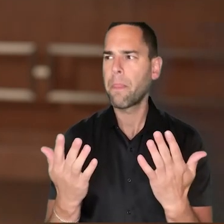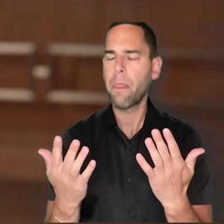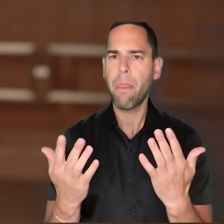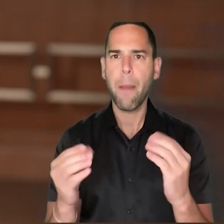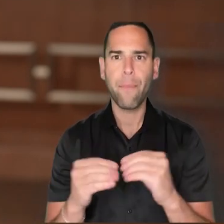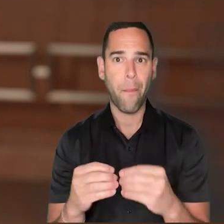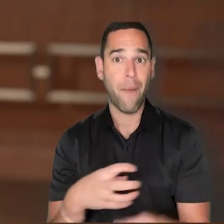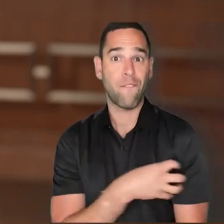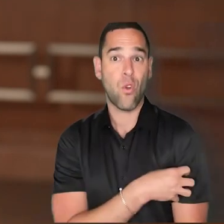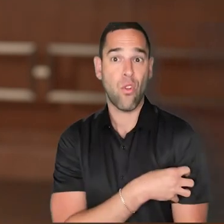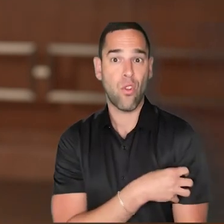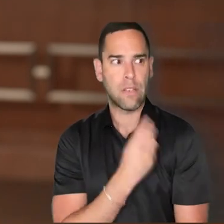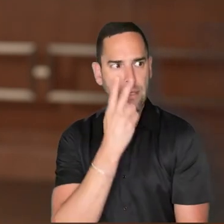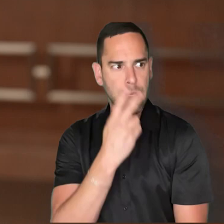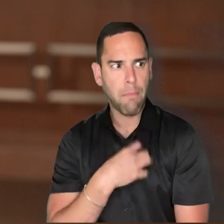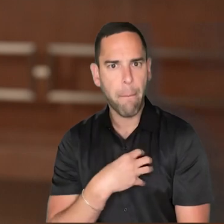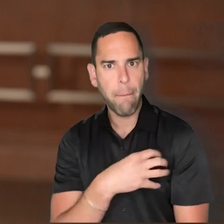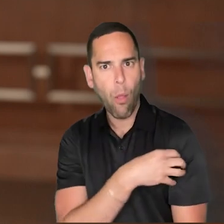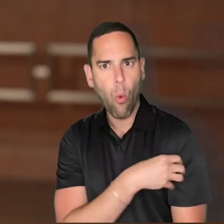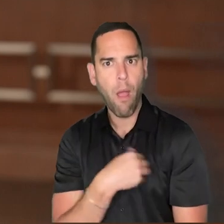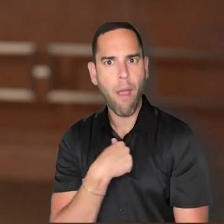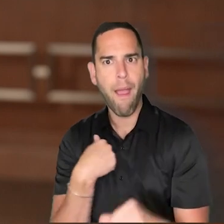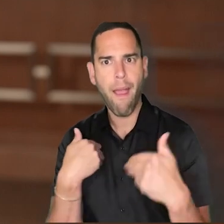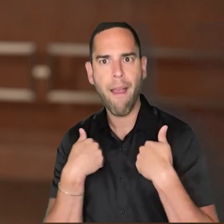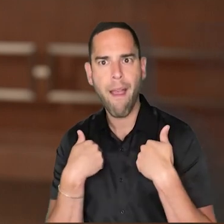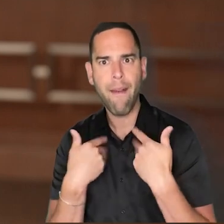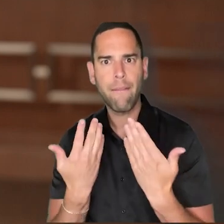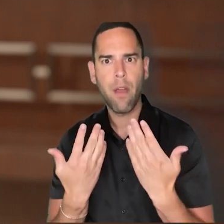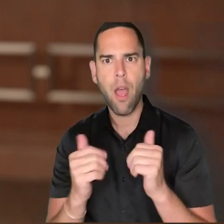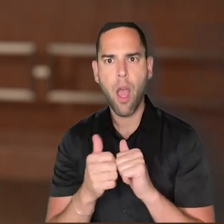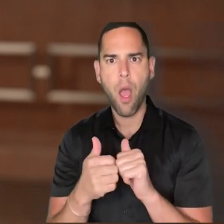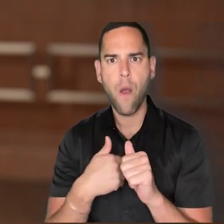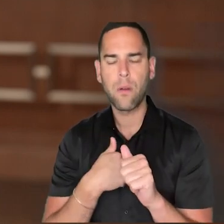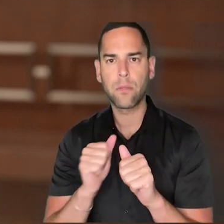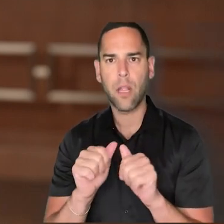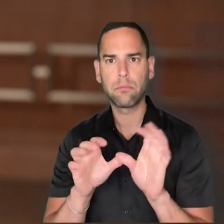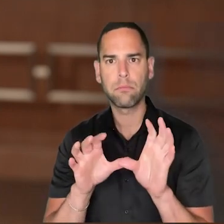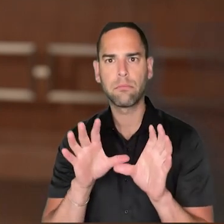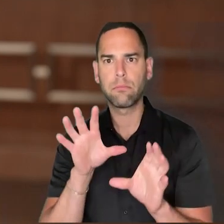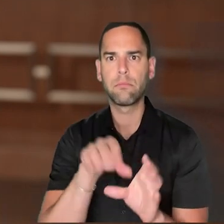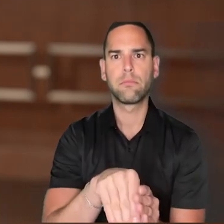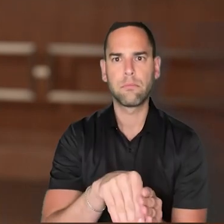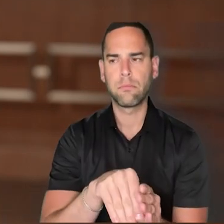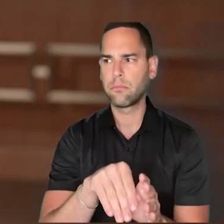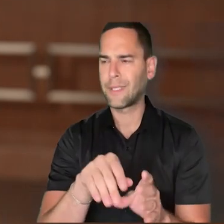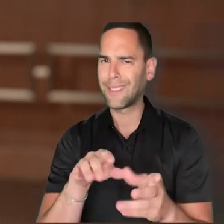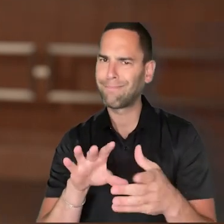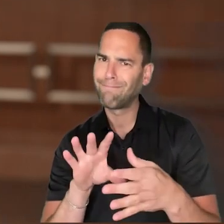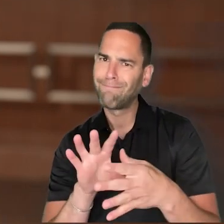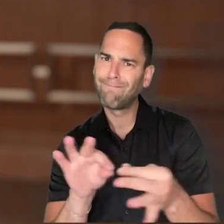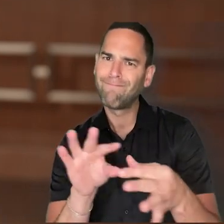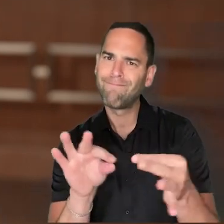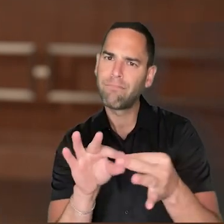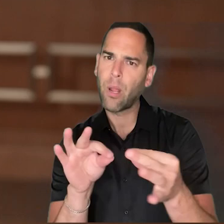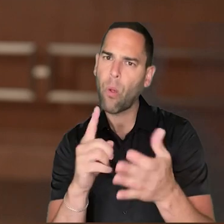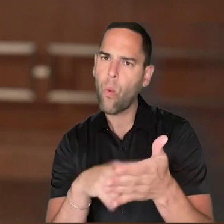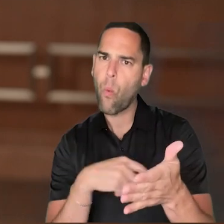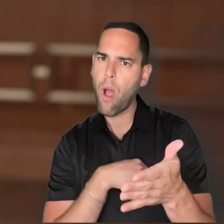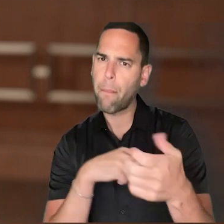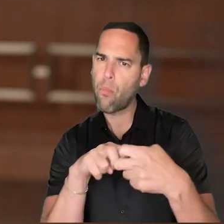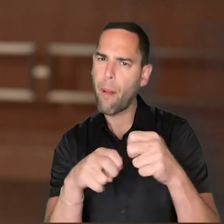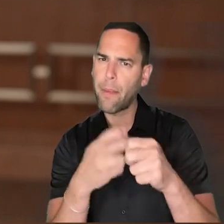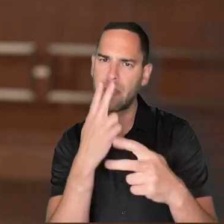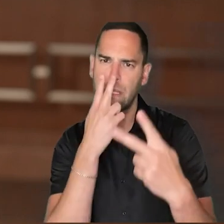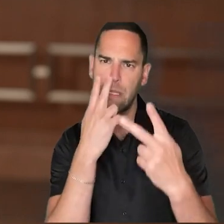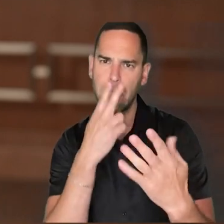understand the potential power that we had and the need for us to be able to